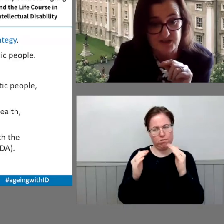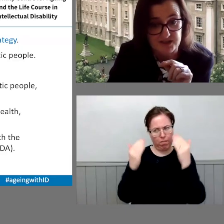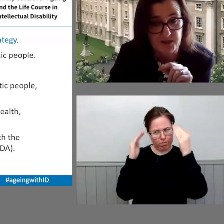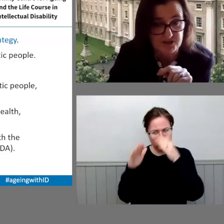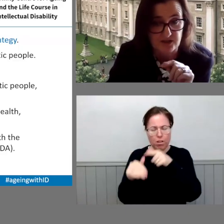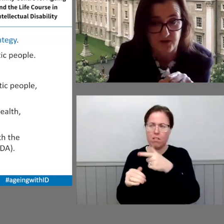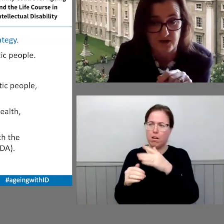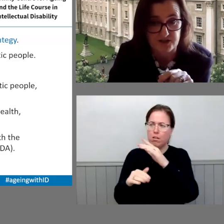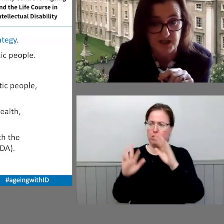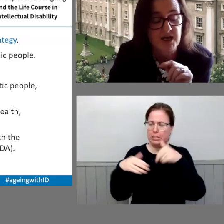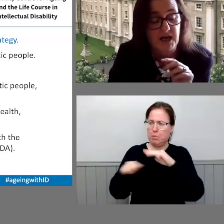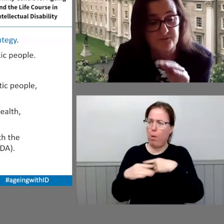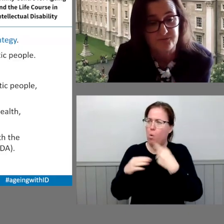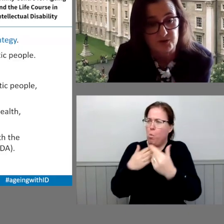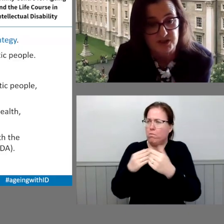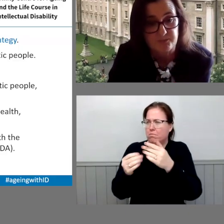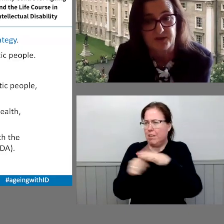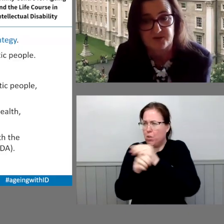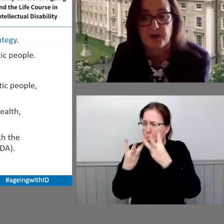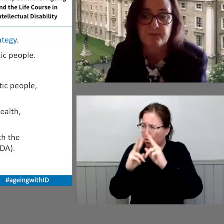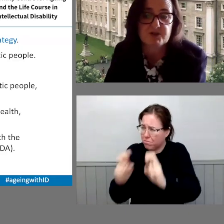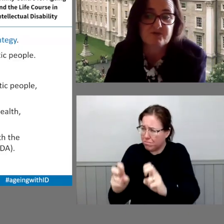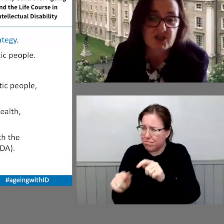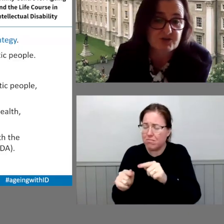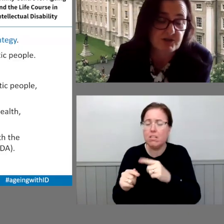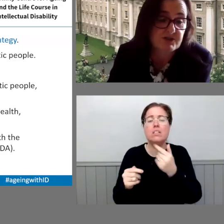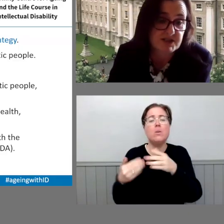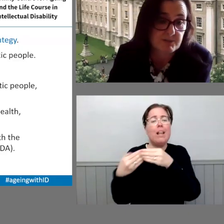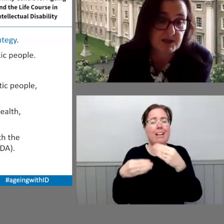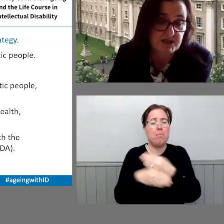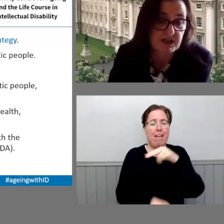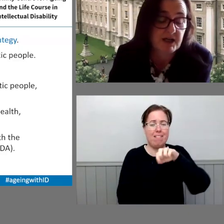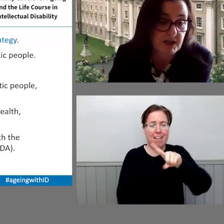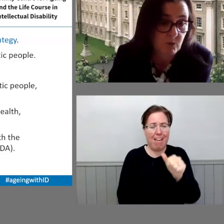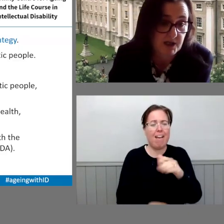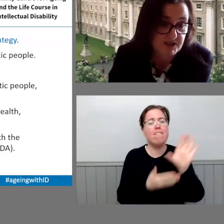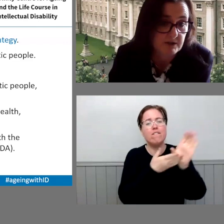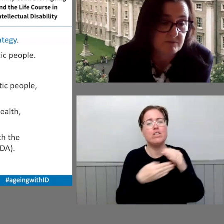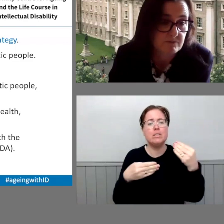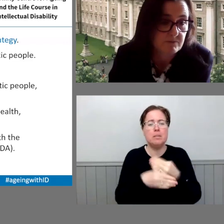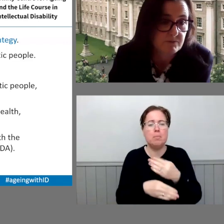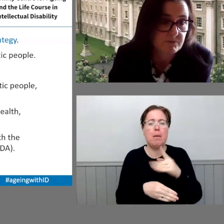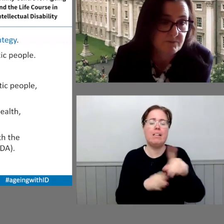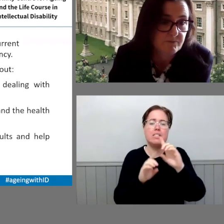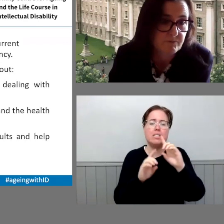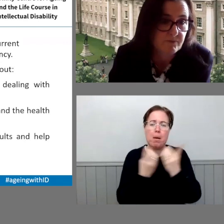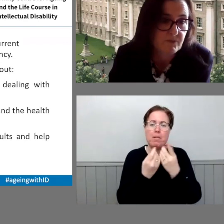by the National Disability Authority and funded by the Department of Children, Disability and Equality.